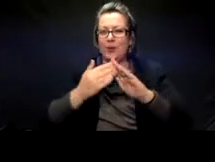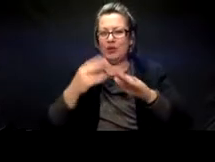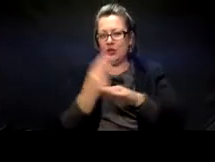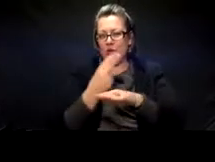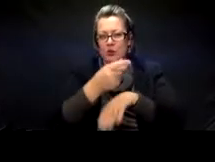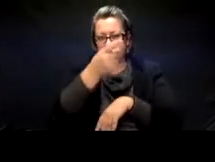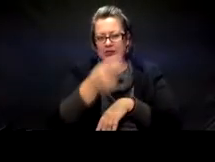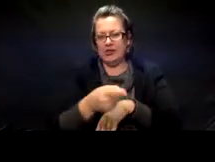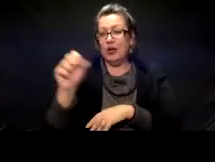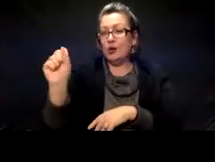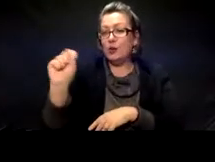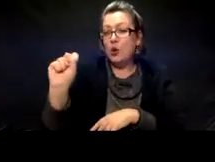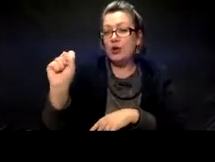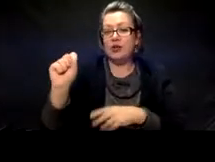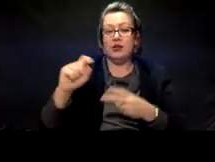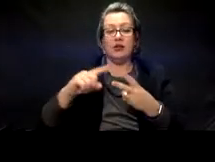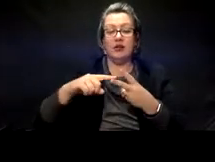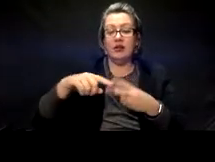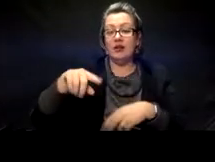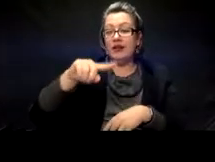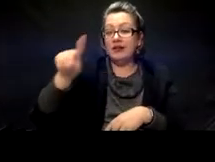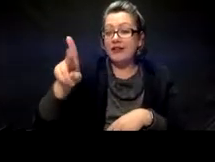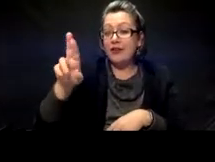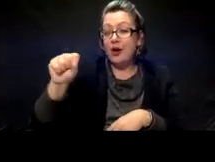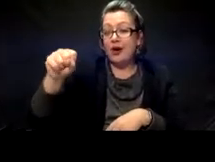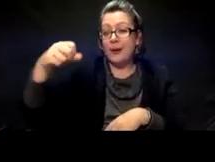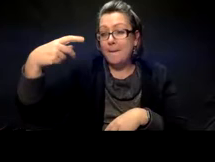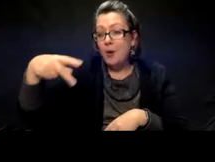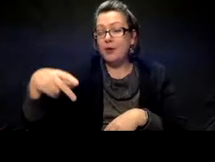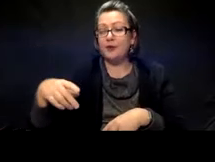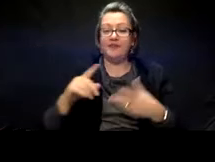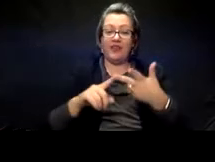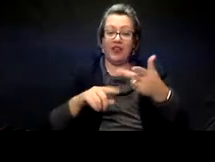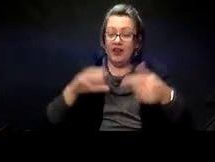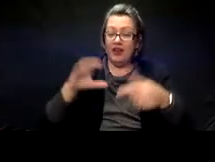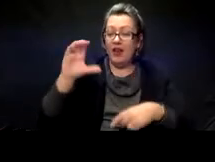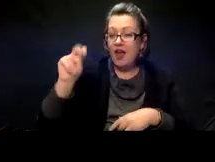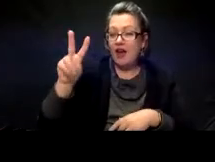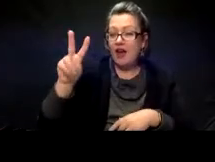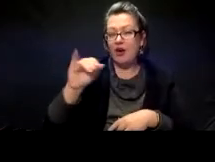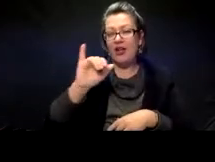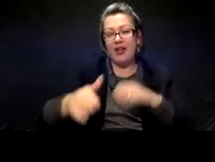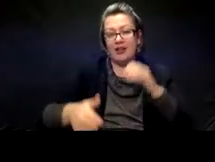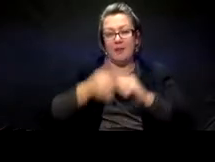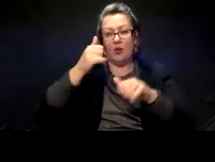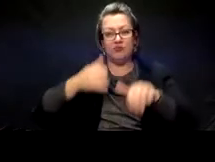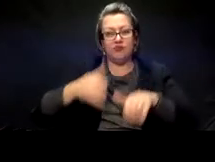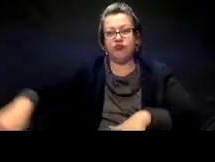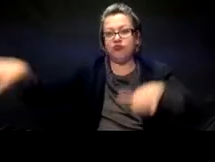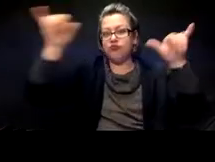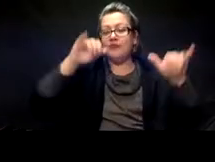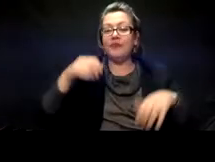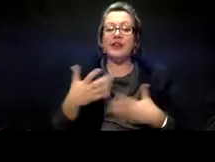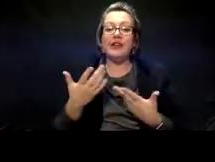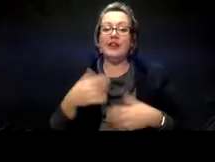more common, well-known services within the deaf community. Sorensen, ZVRS, Purple,